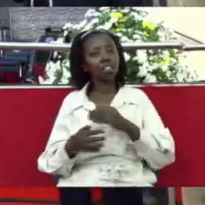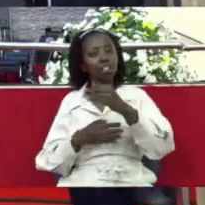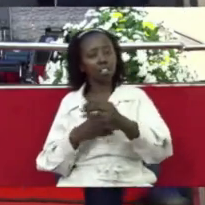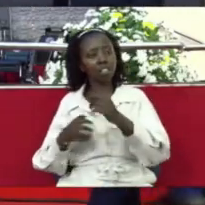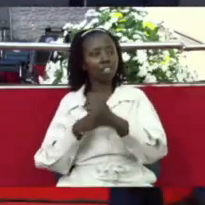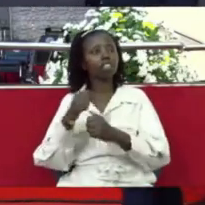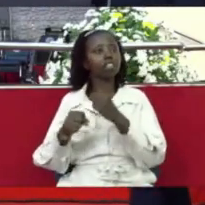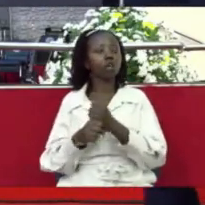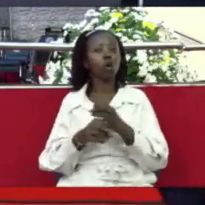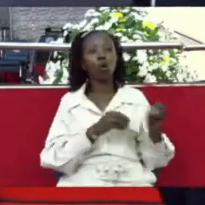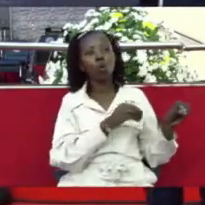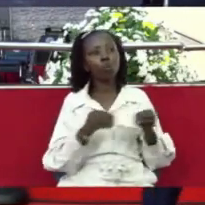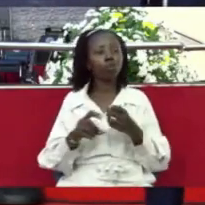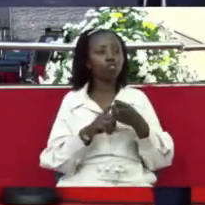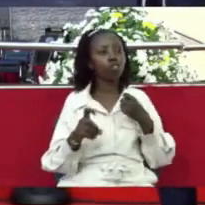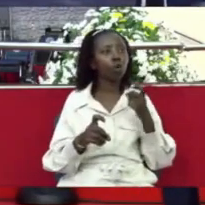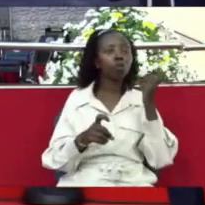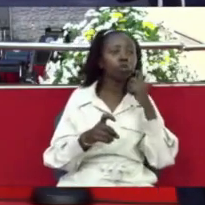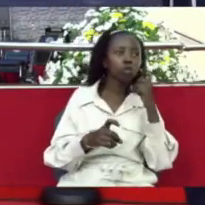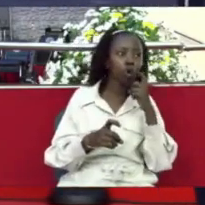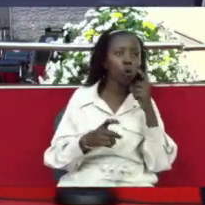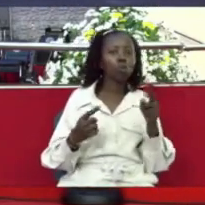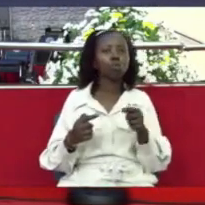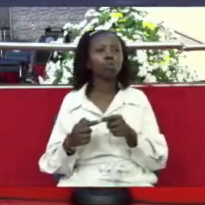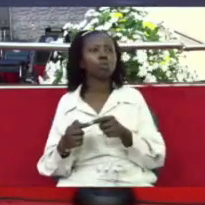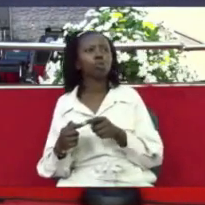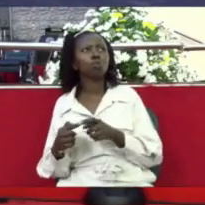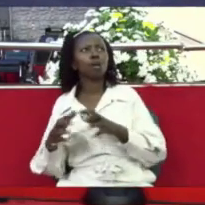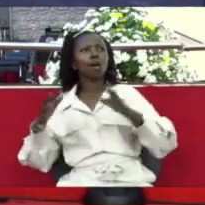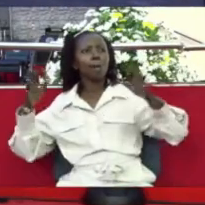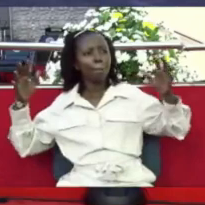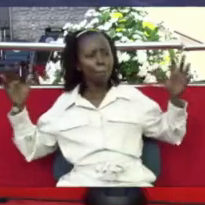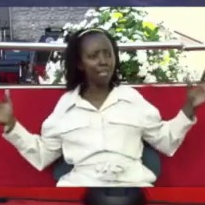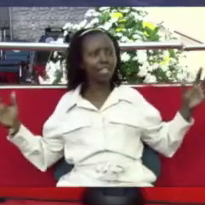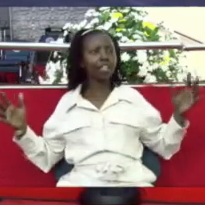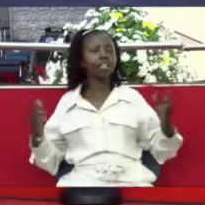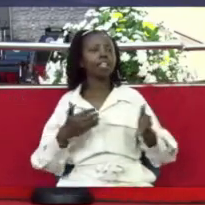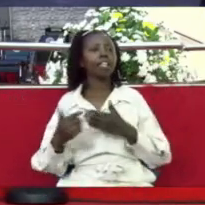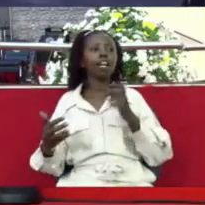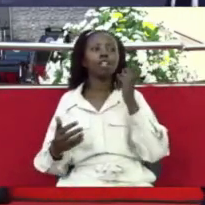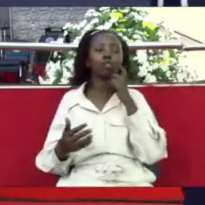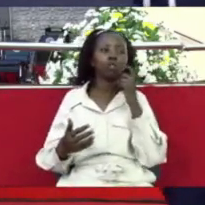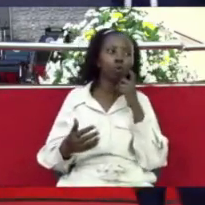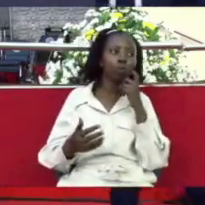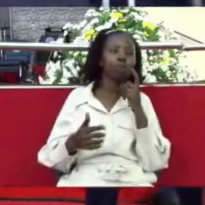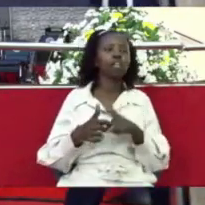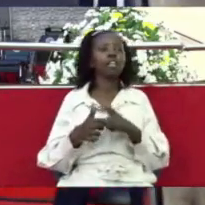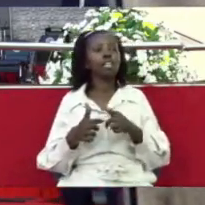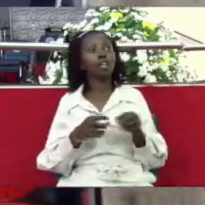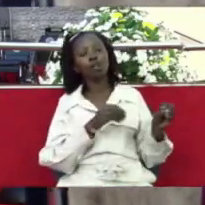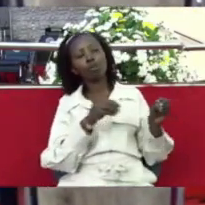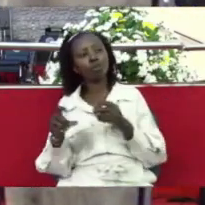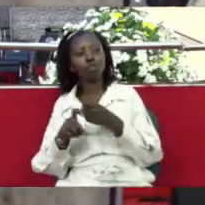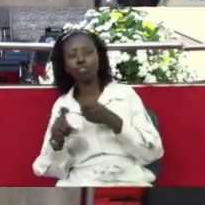from a kiosk to a store. Akatoka pale, akatoka kwa ile kioski, akapata duka kubwa. And then he went from one store